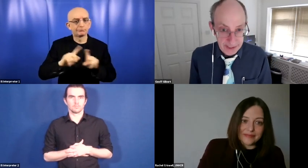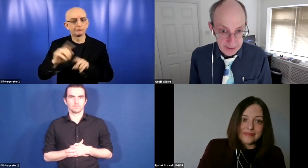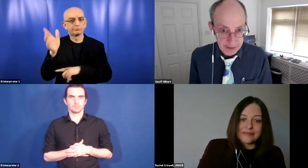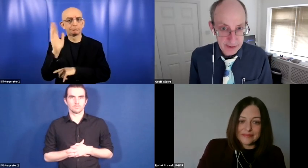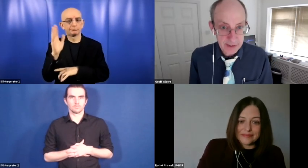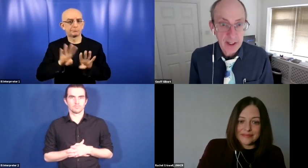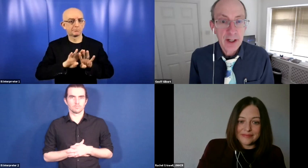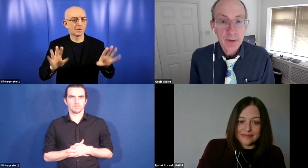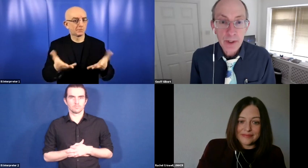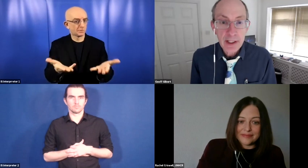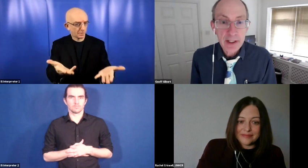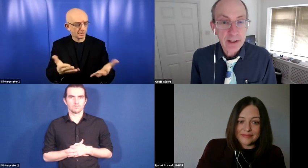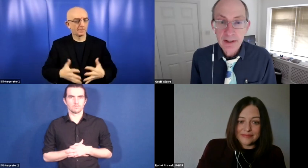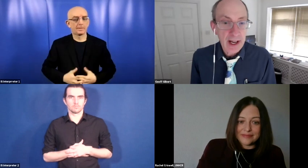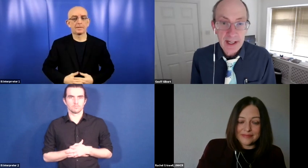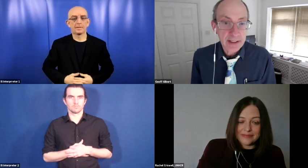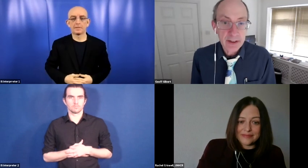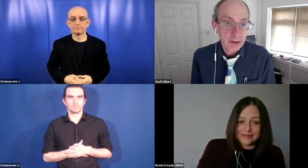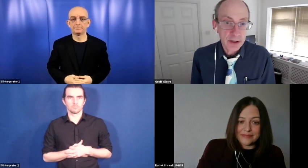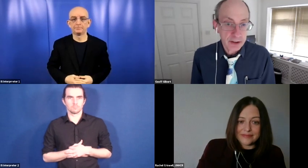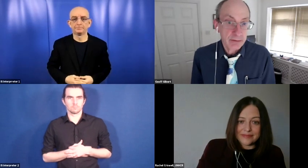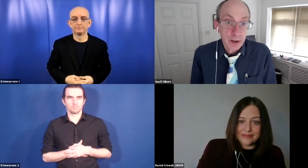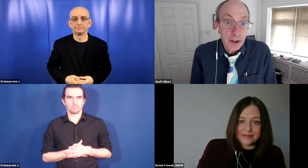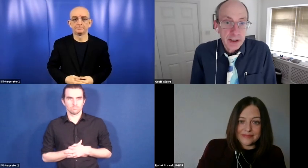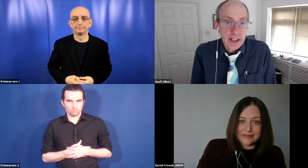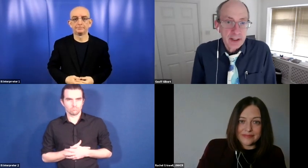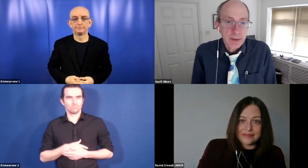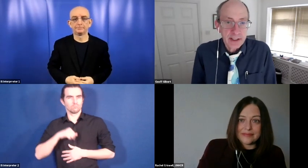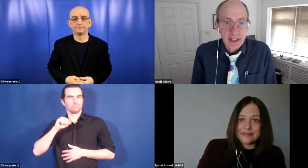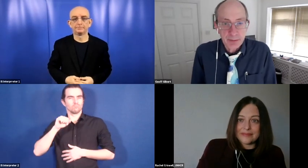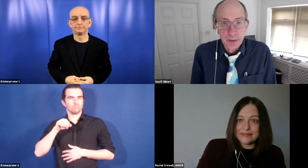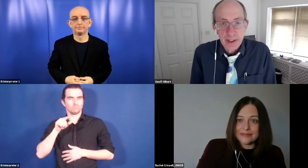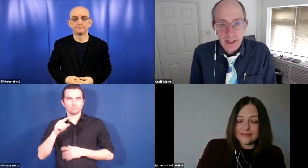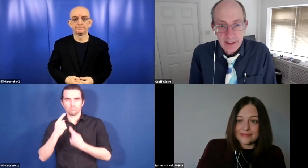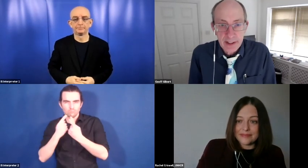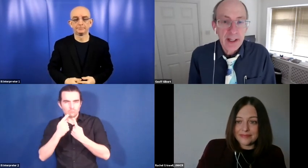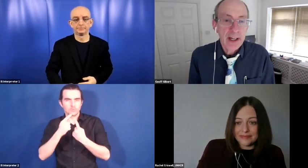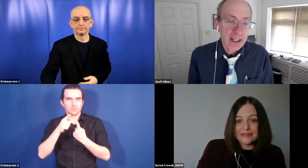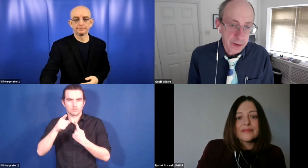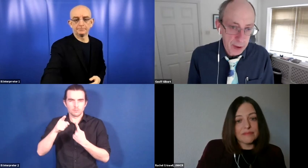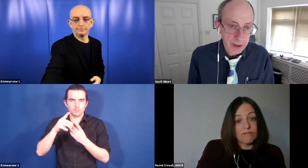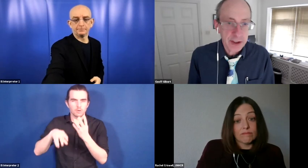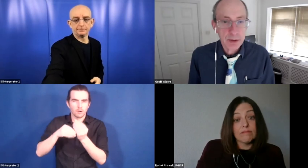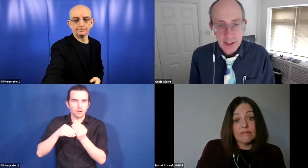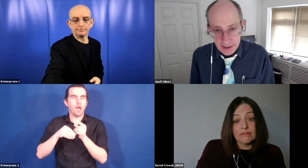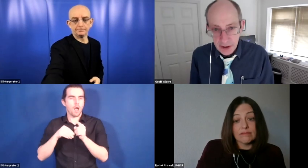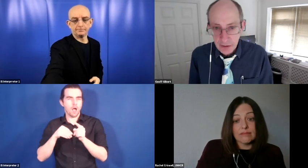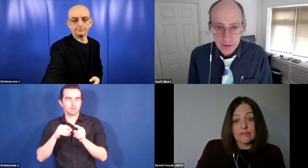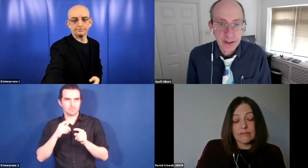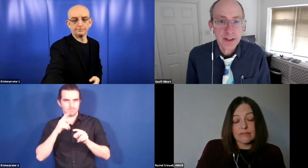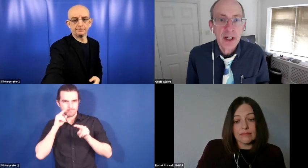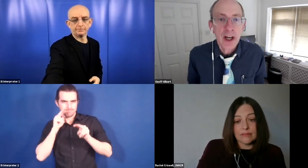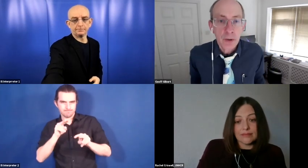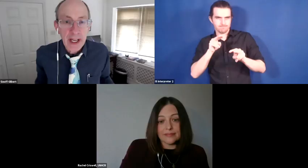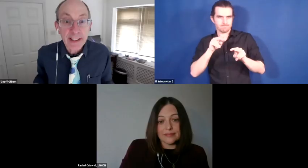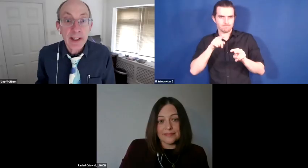the panelists. We had not just lawyers like myself, but we had anthropologists, we had